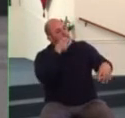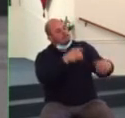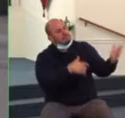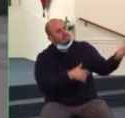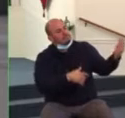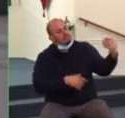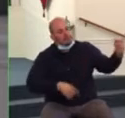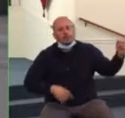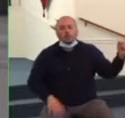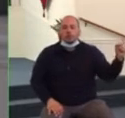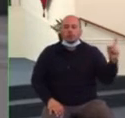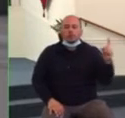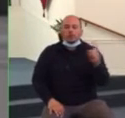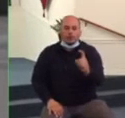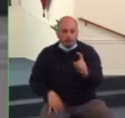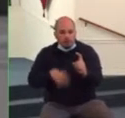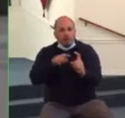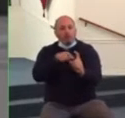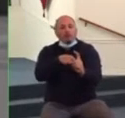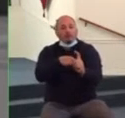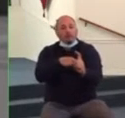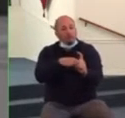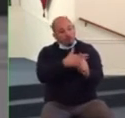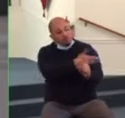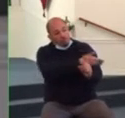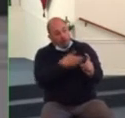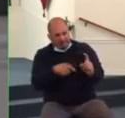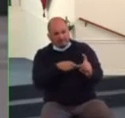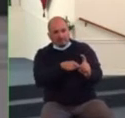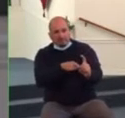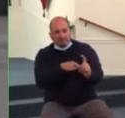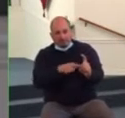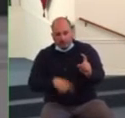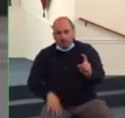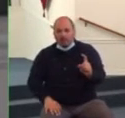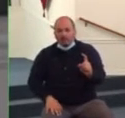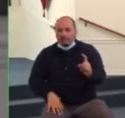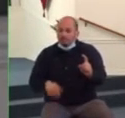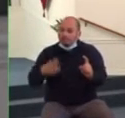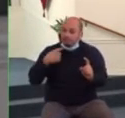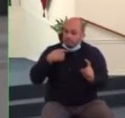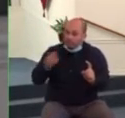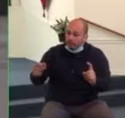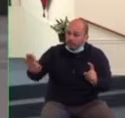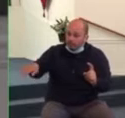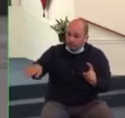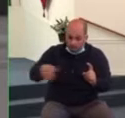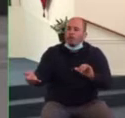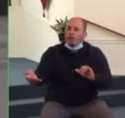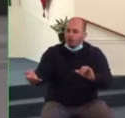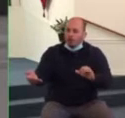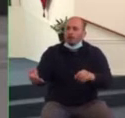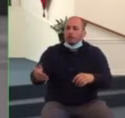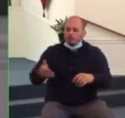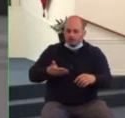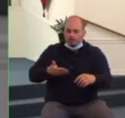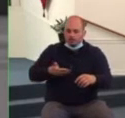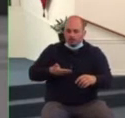Jesus taught his disciples to set aside their quest for greatness and instead welcome little